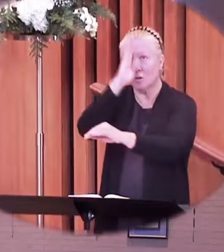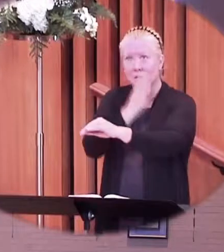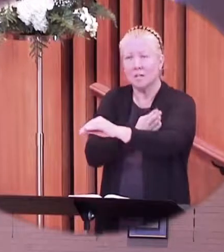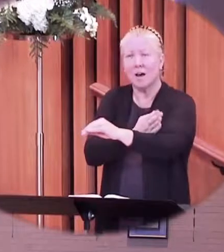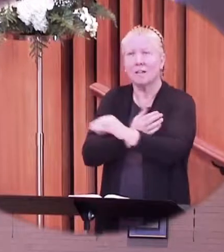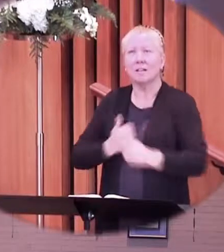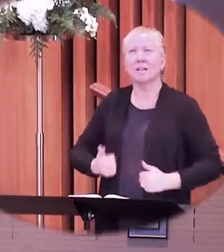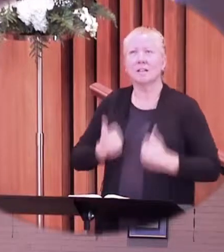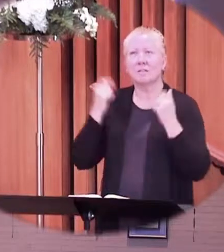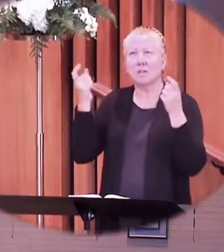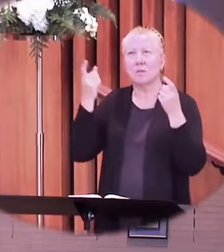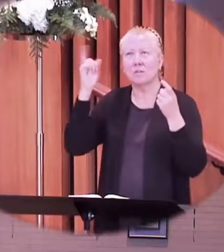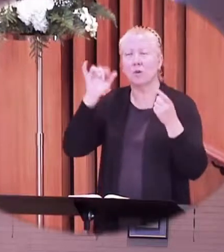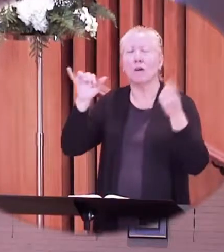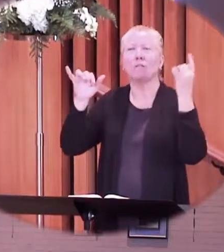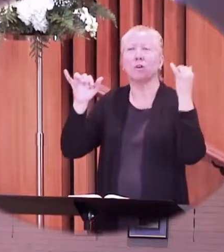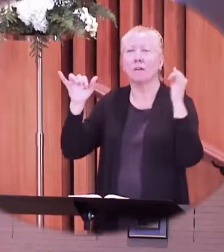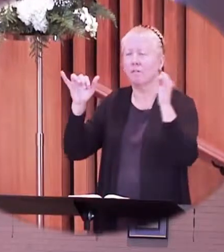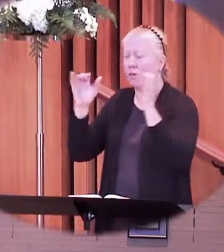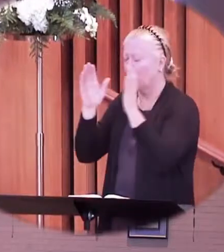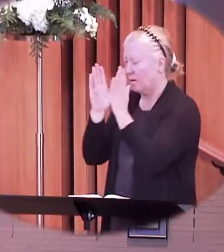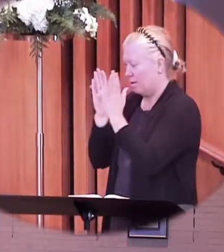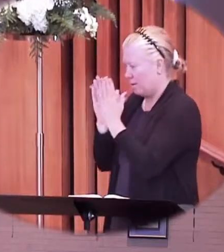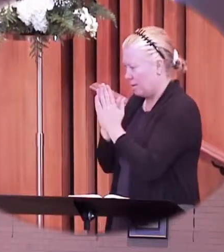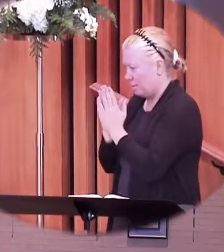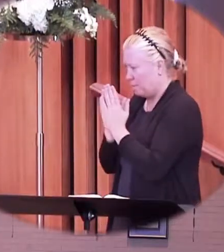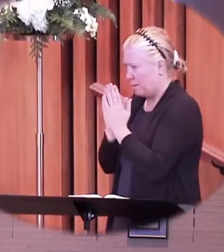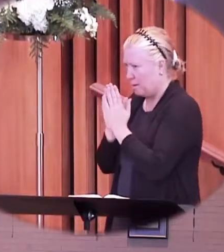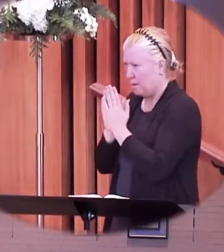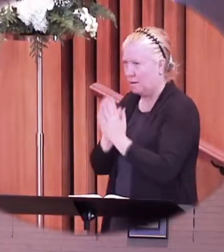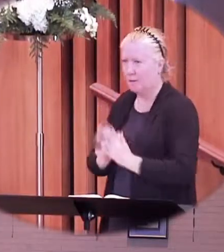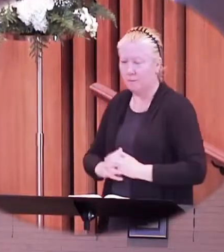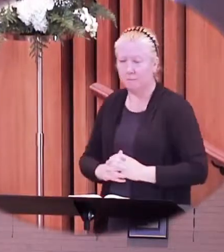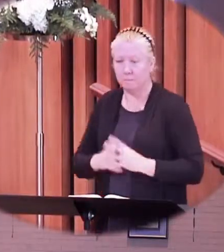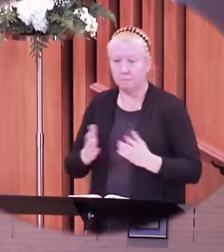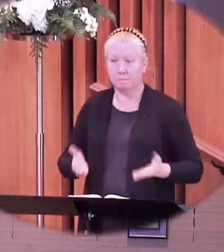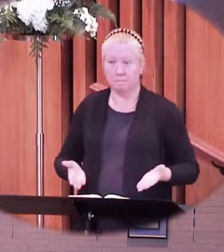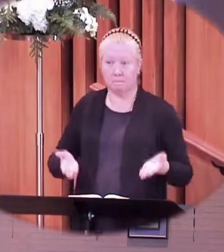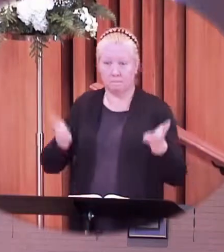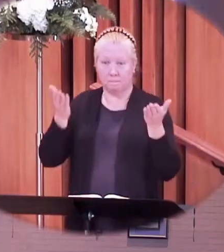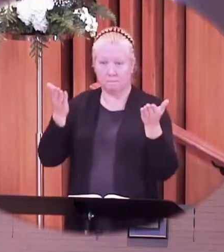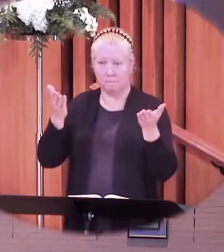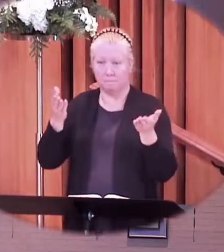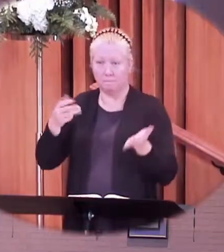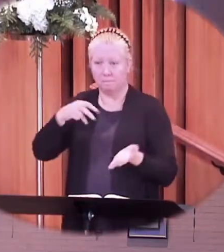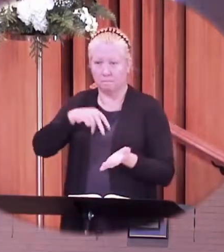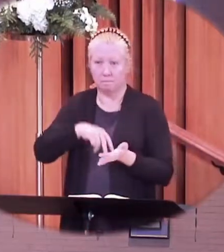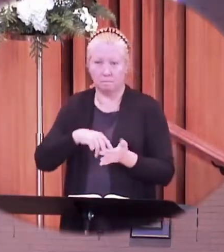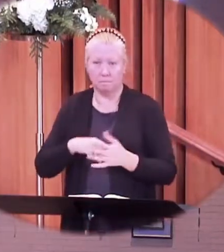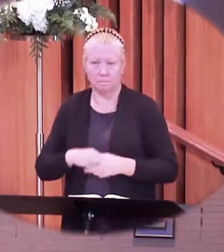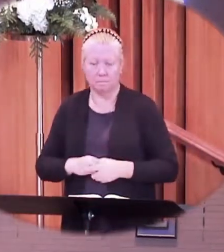and ever. Amen. Let us now stand and profess our faith.